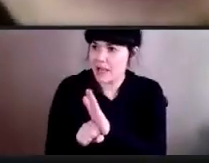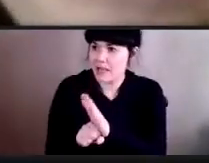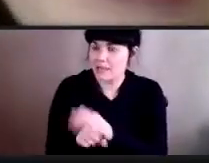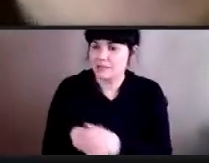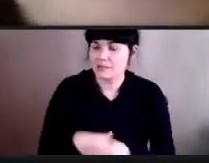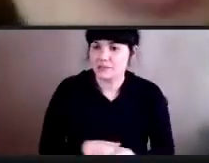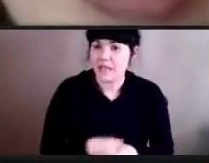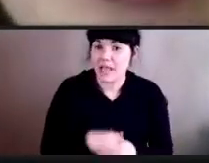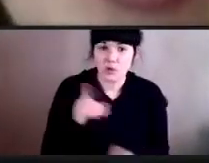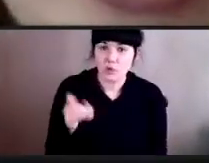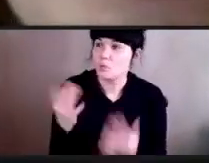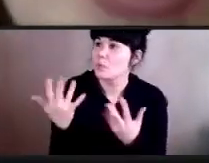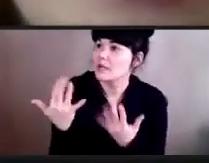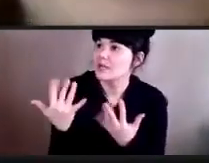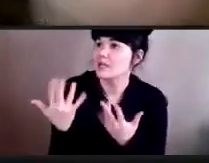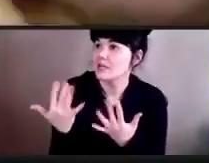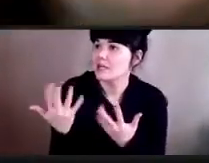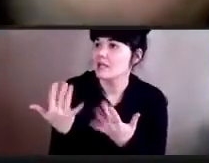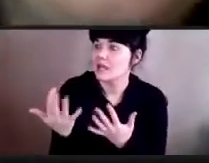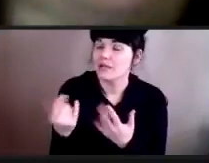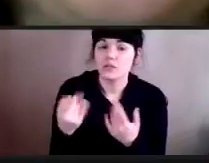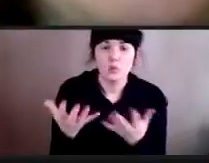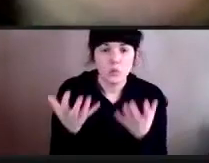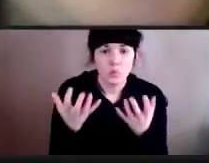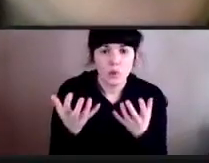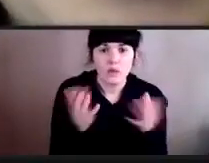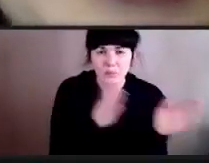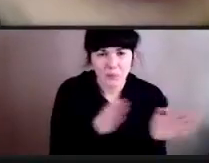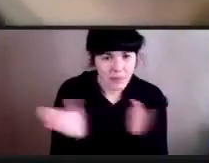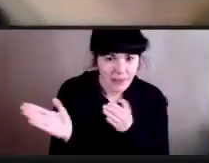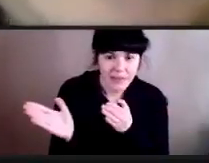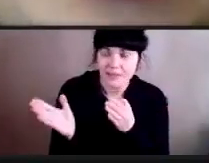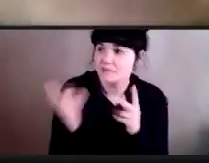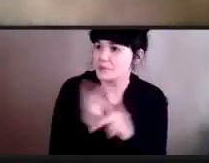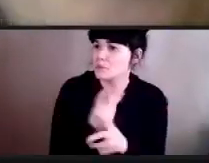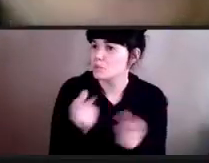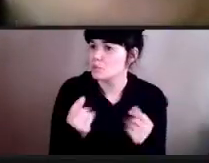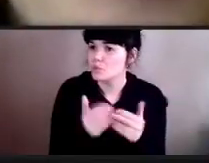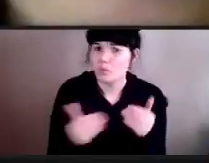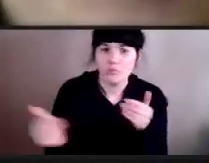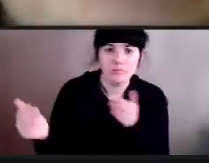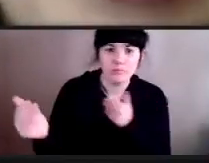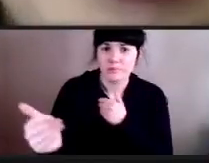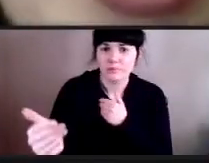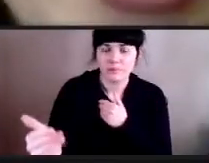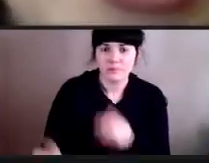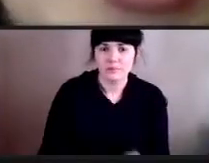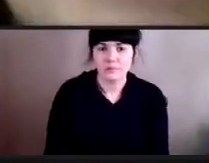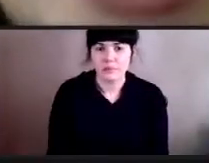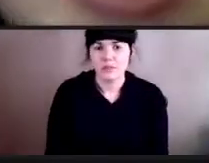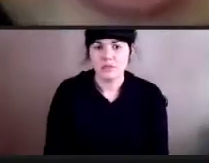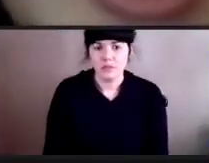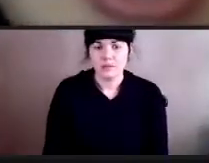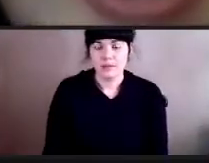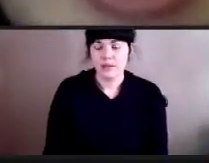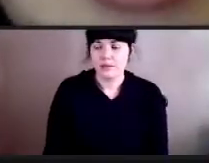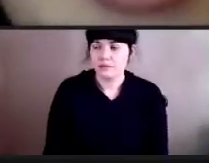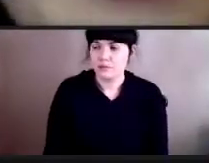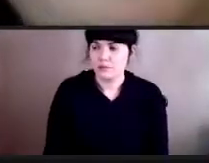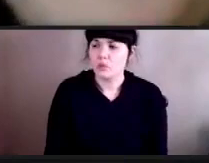from a parent perspective, the more I know as a parent about what the school is needing them for, the more motivated I am